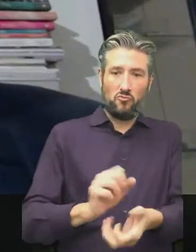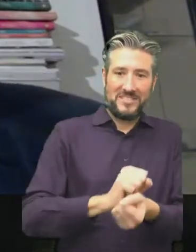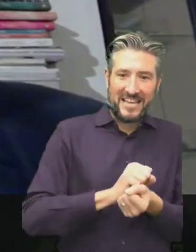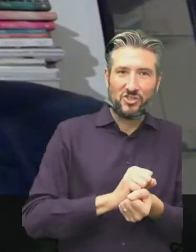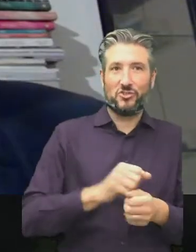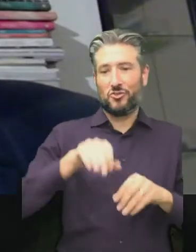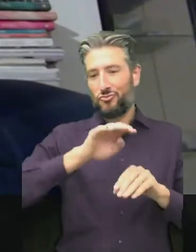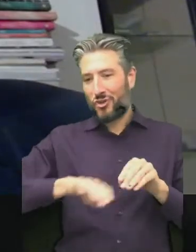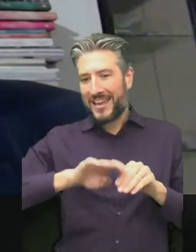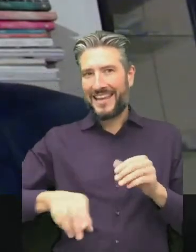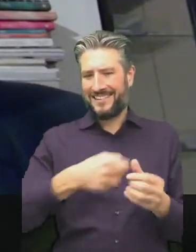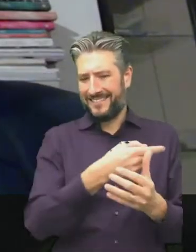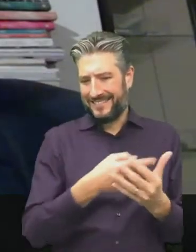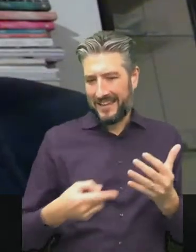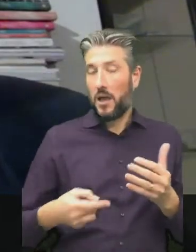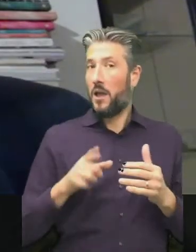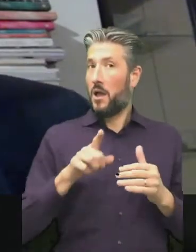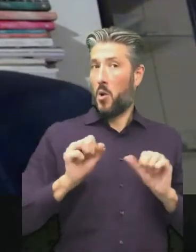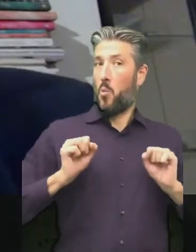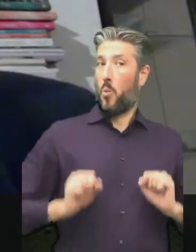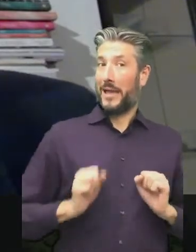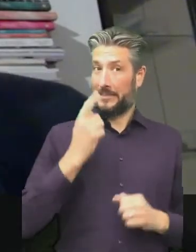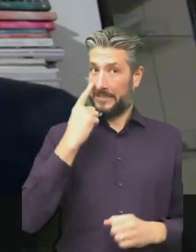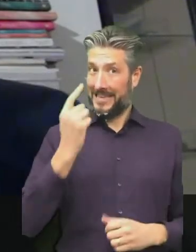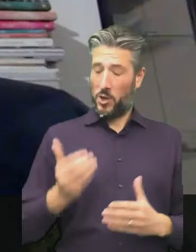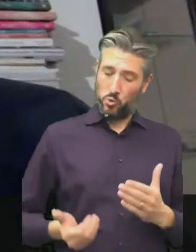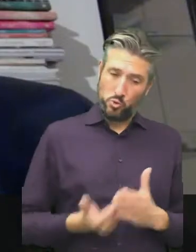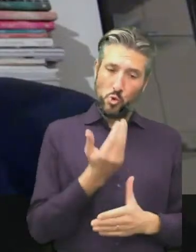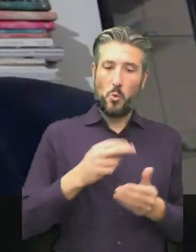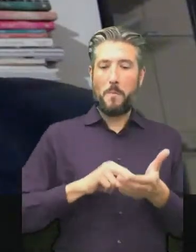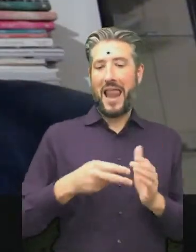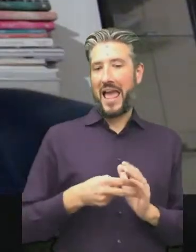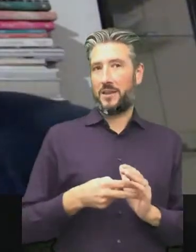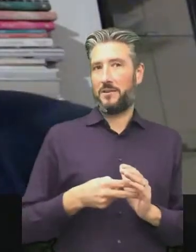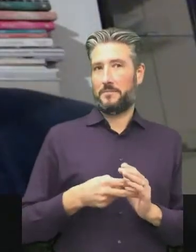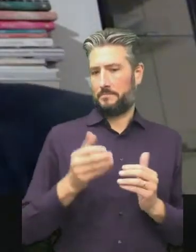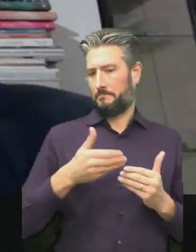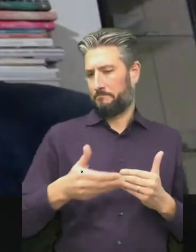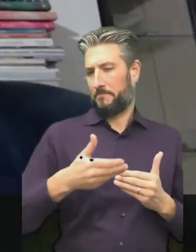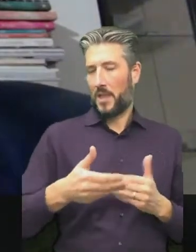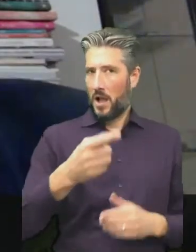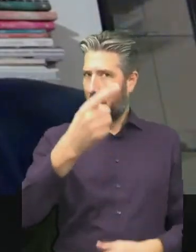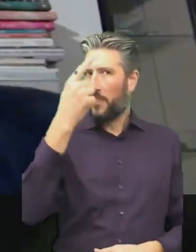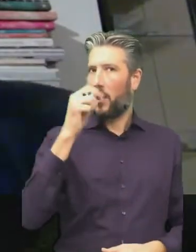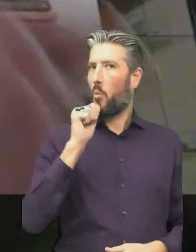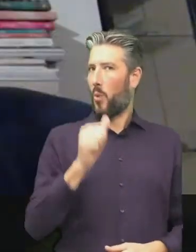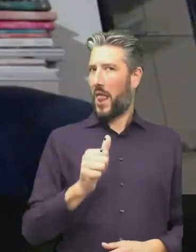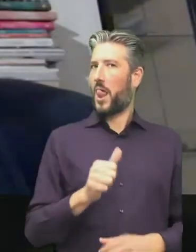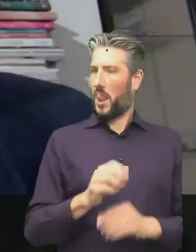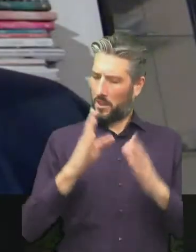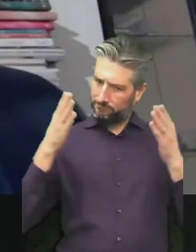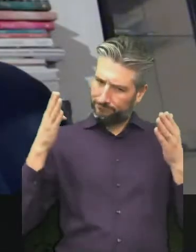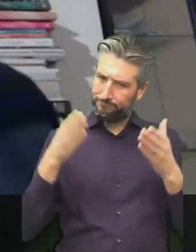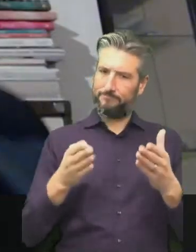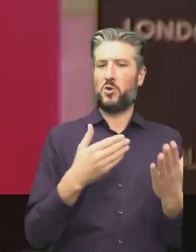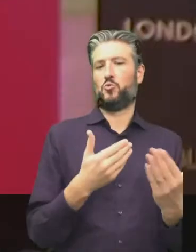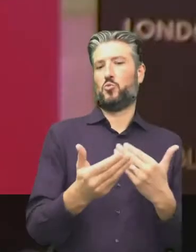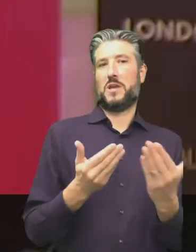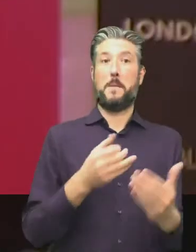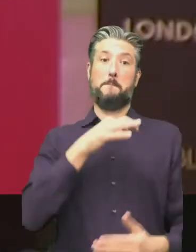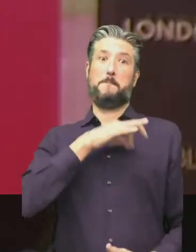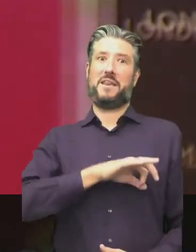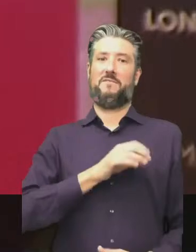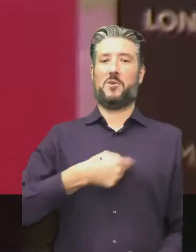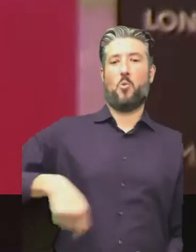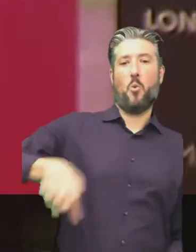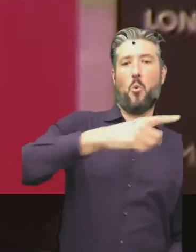and see what's in the mayor action plan. I'm sure that that action plan will address these issues in a very direct way for the benefit of all Londoners. Thank you very